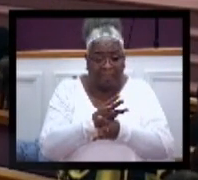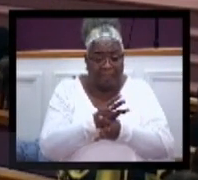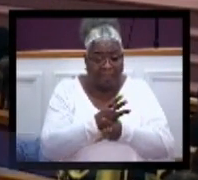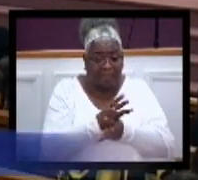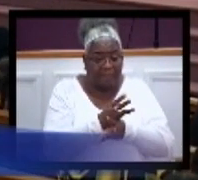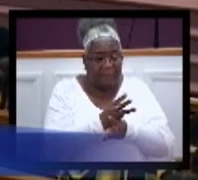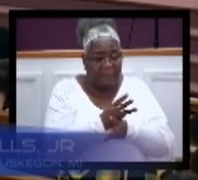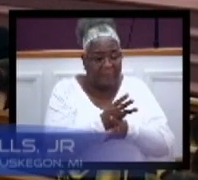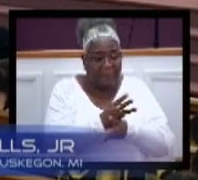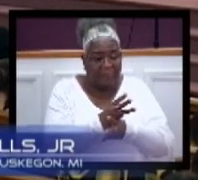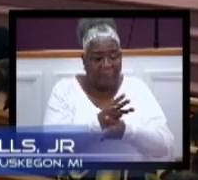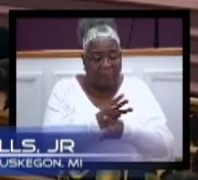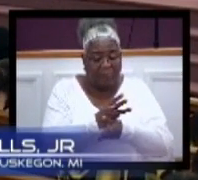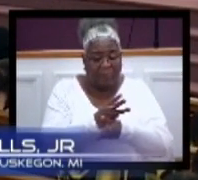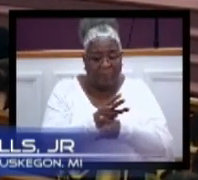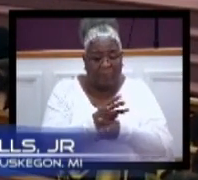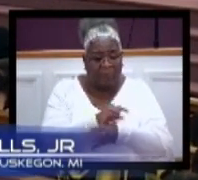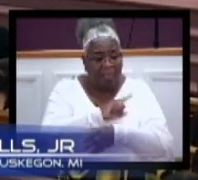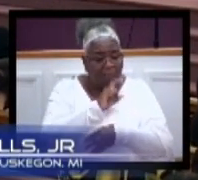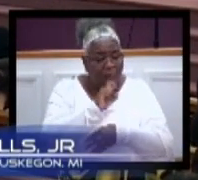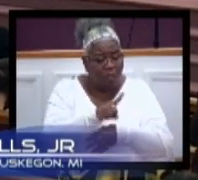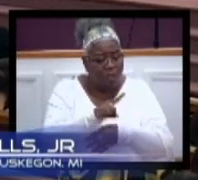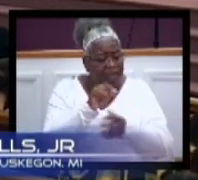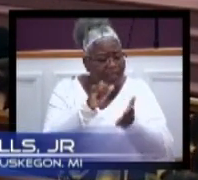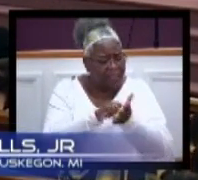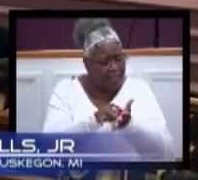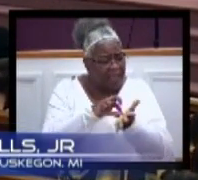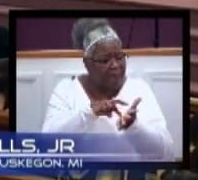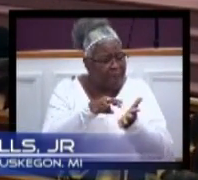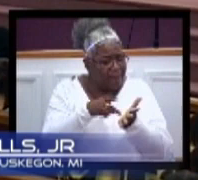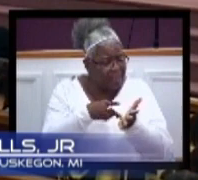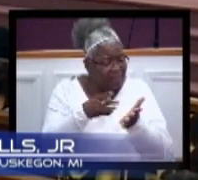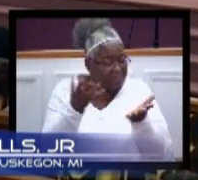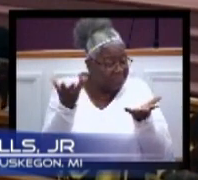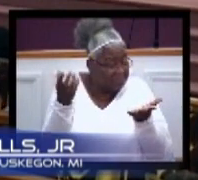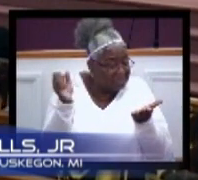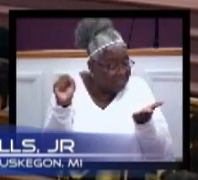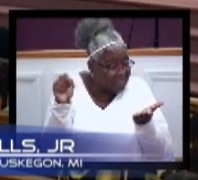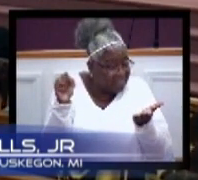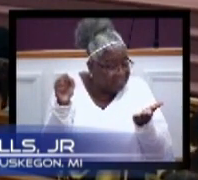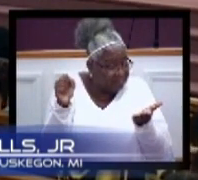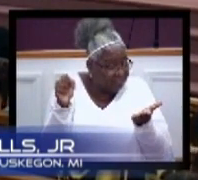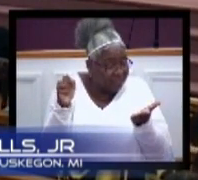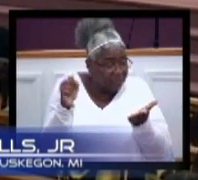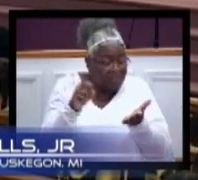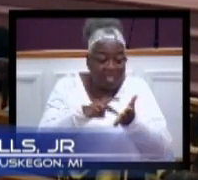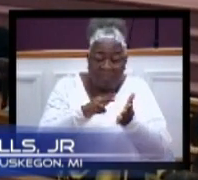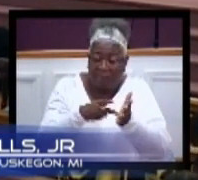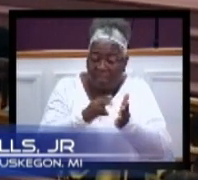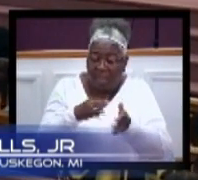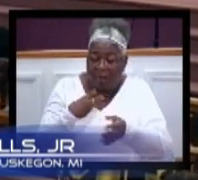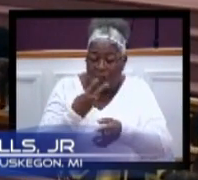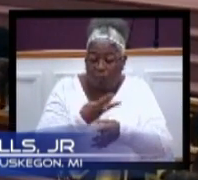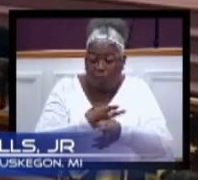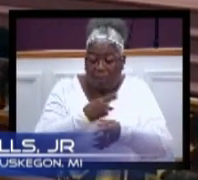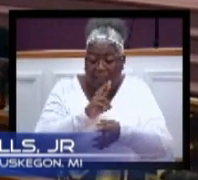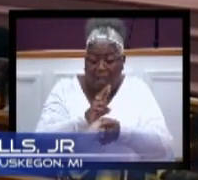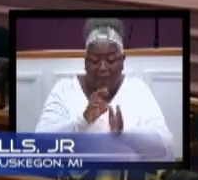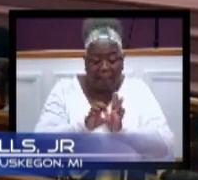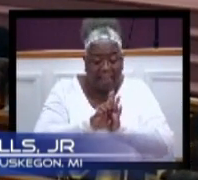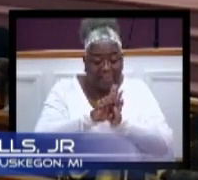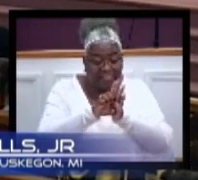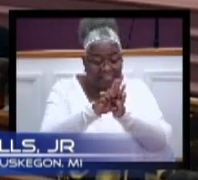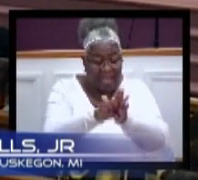today. What does that mean? Yes, it means we are an